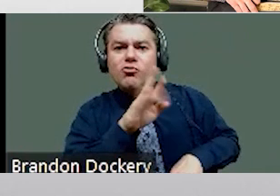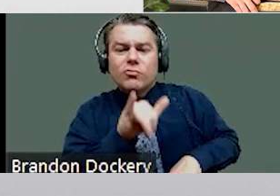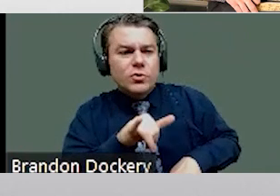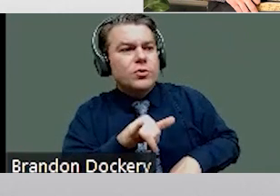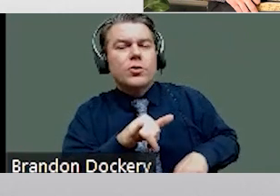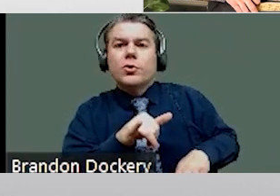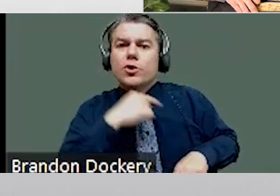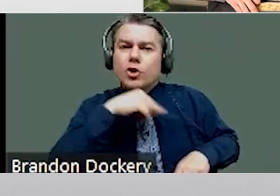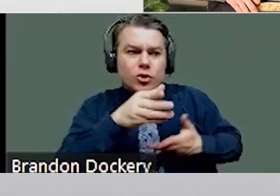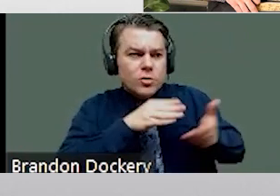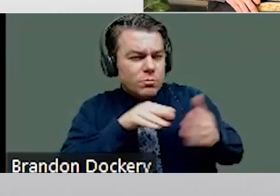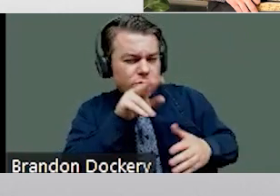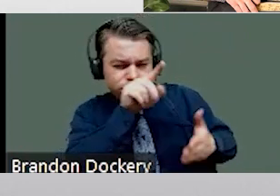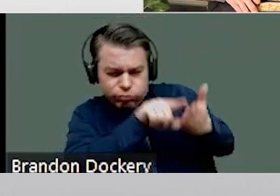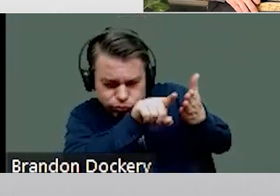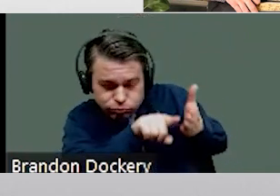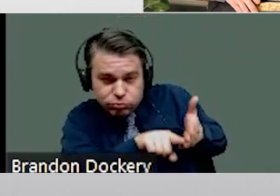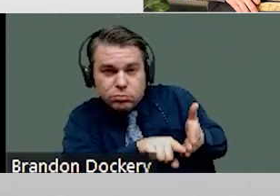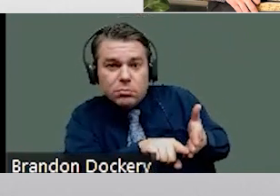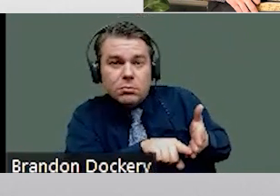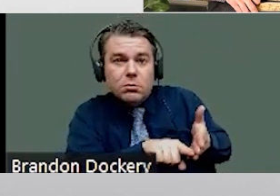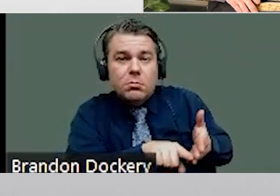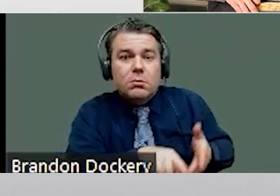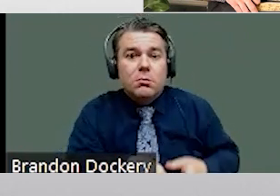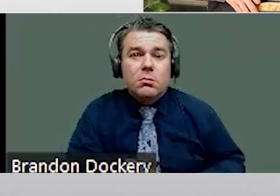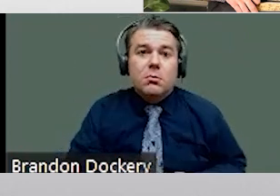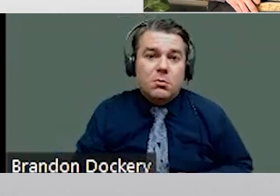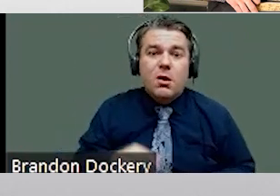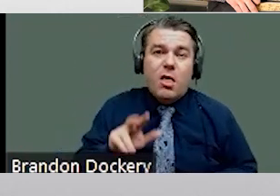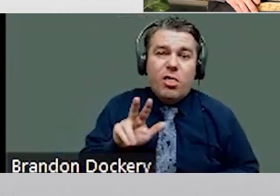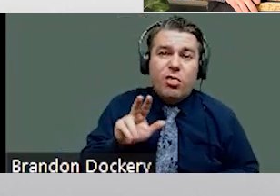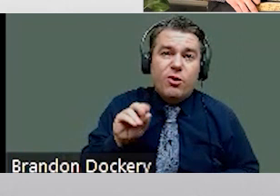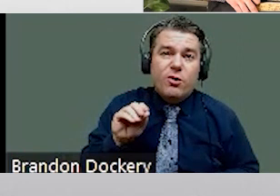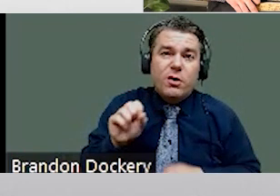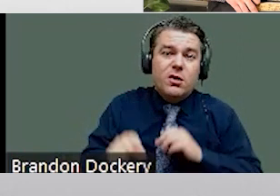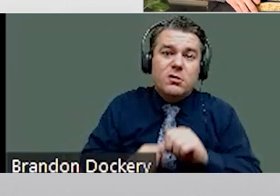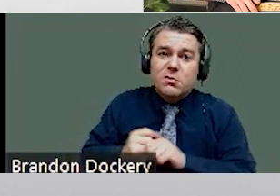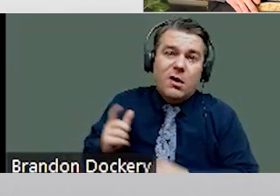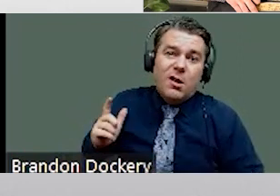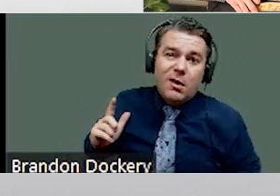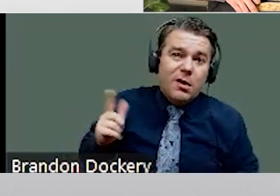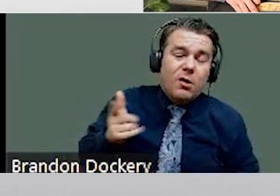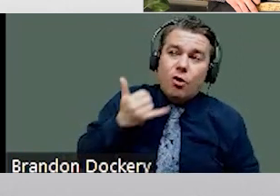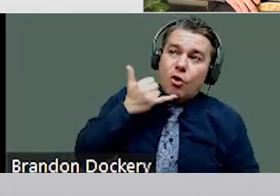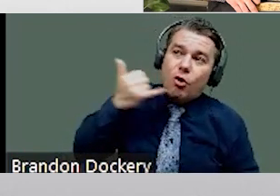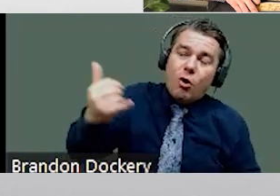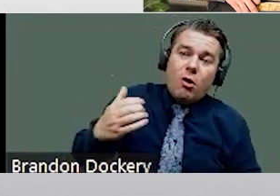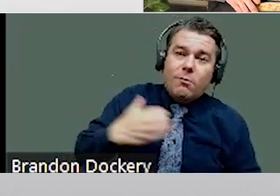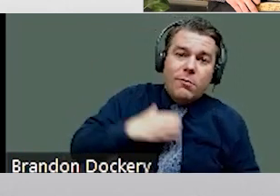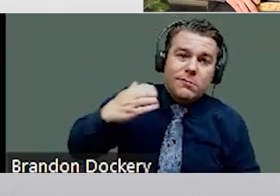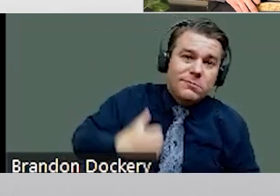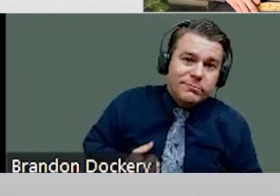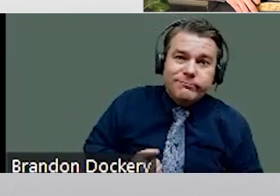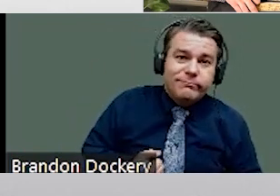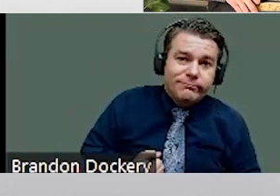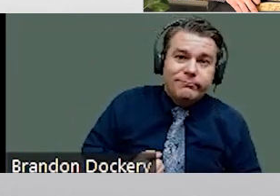Turkey Service with a critical eye. And it took a sister 30 years later to call with some complaints. And so what